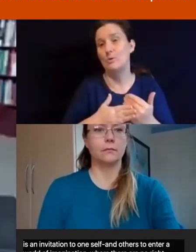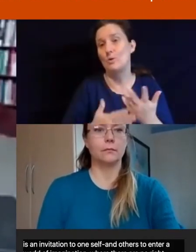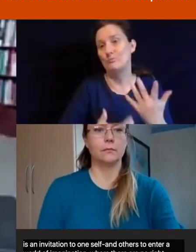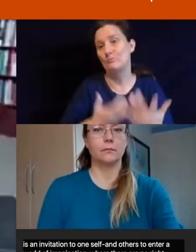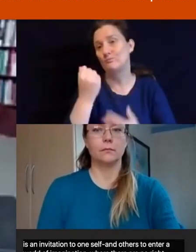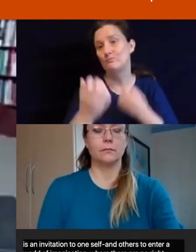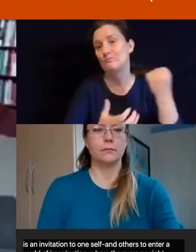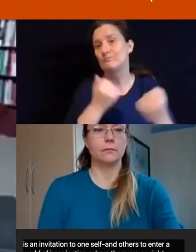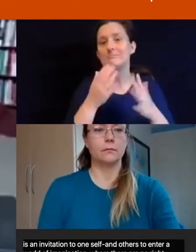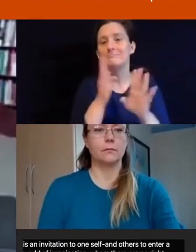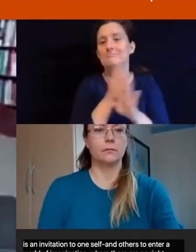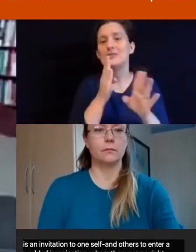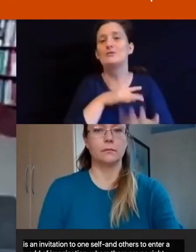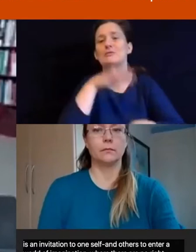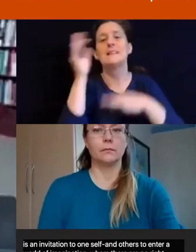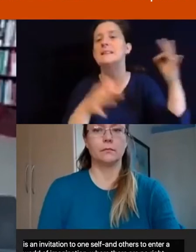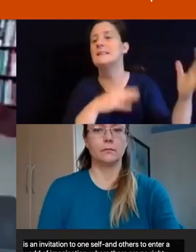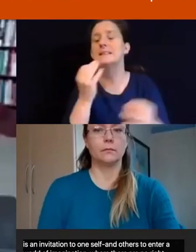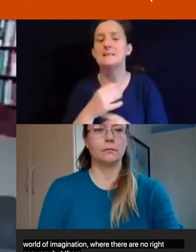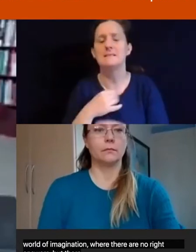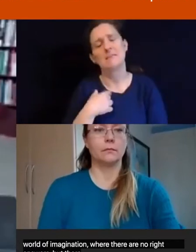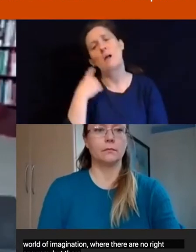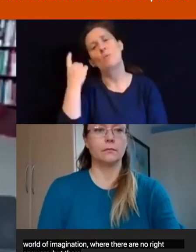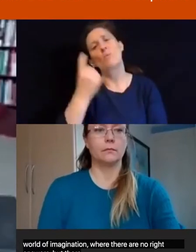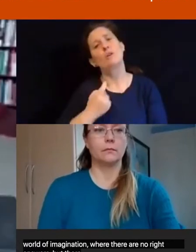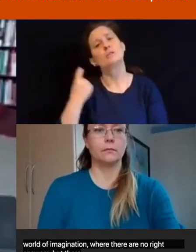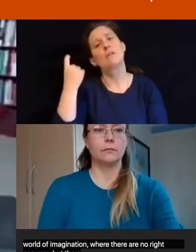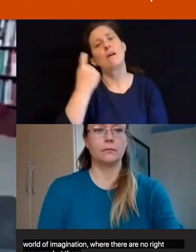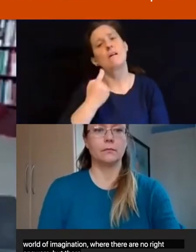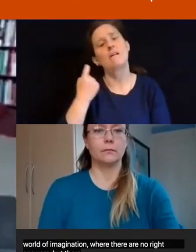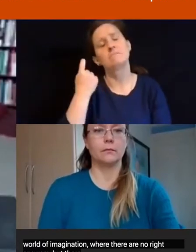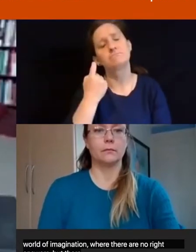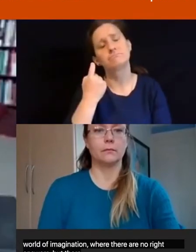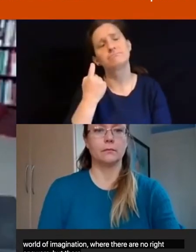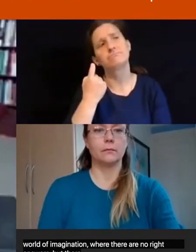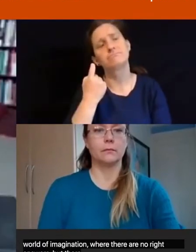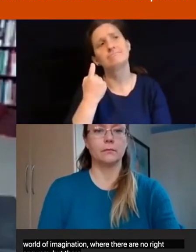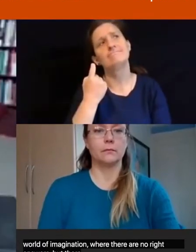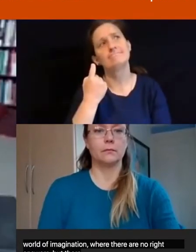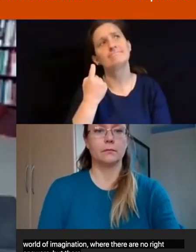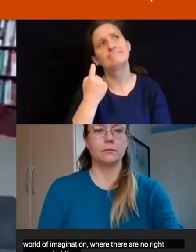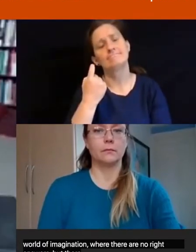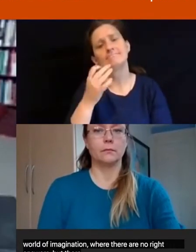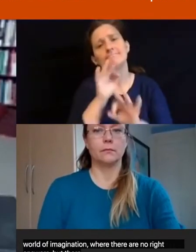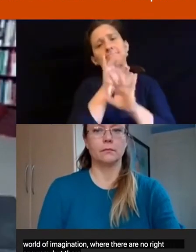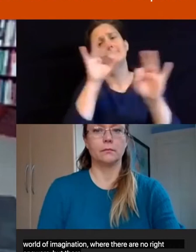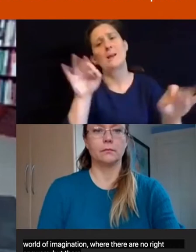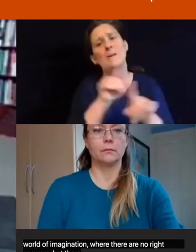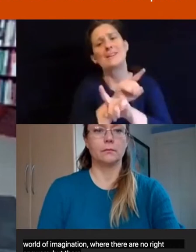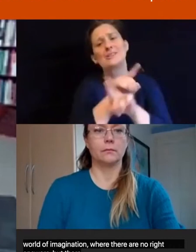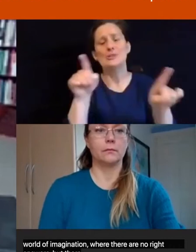mysteries. And once I've wondered for a little while, I will invite you all to do one of two